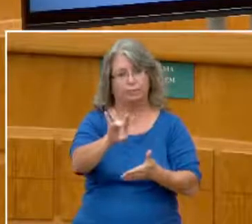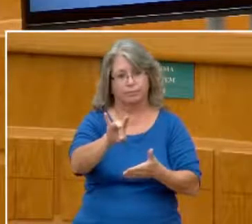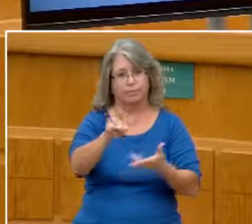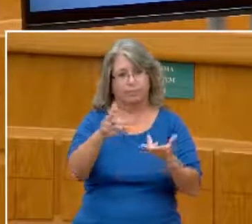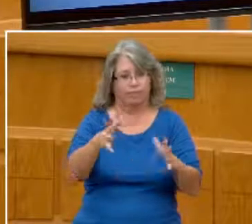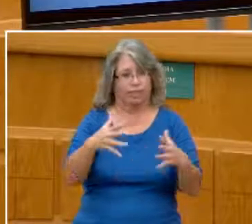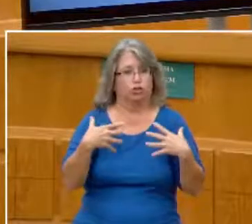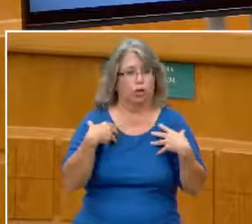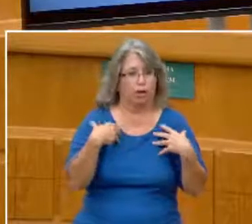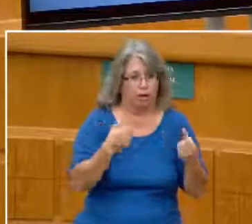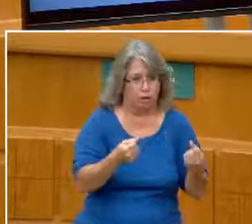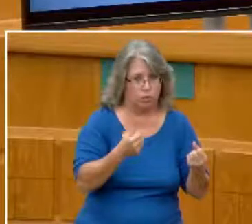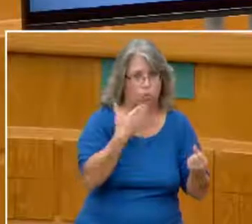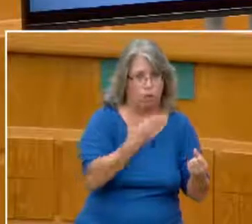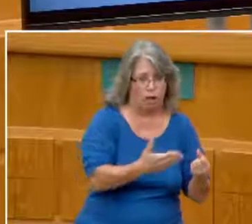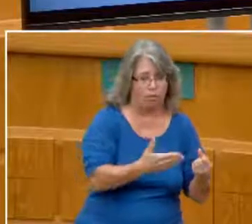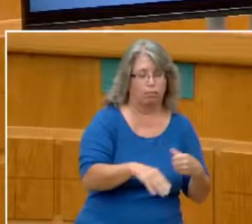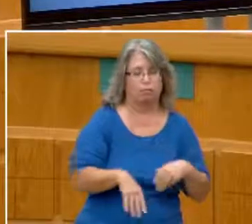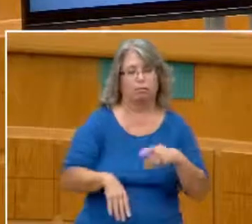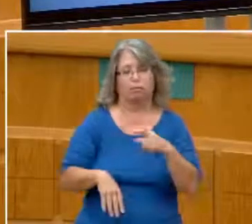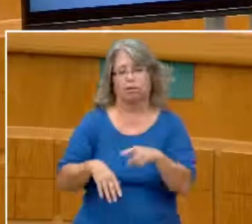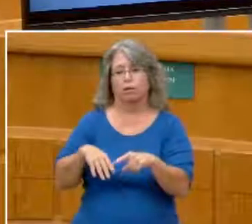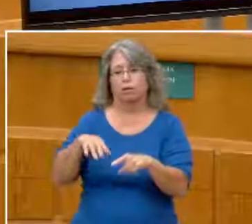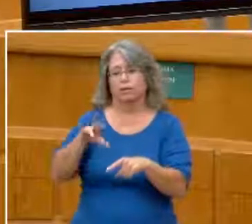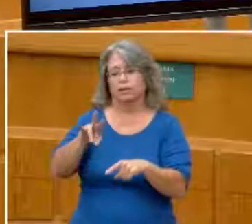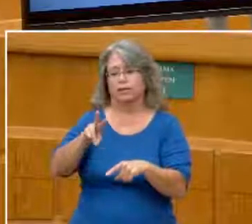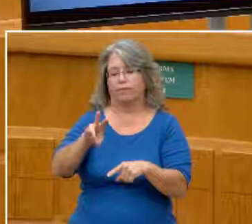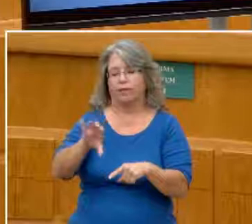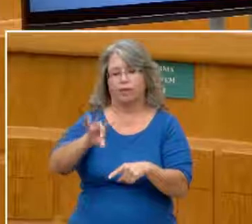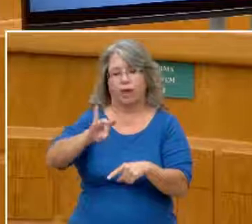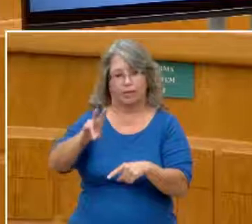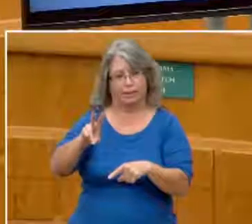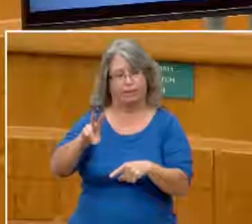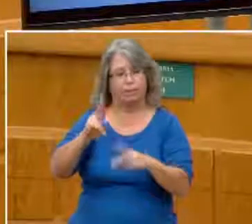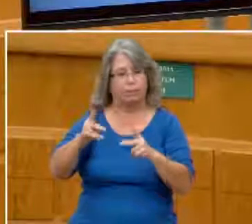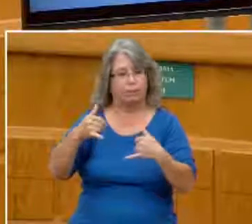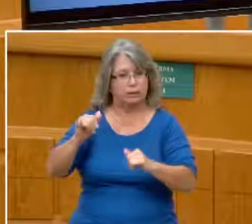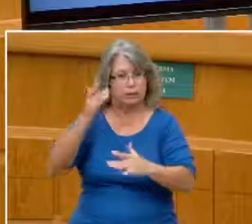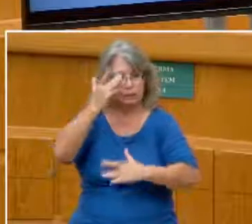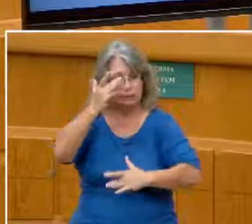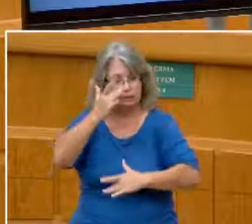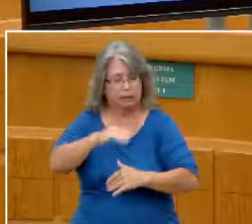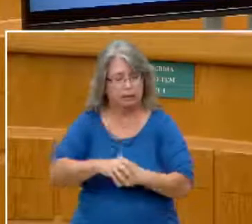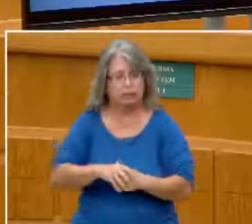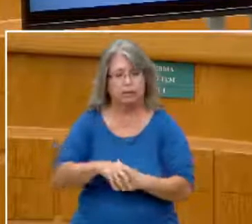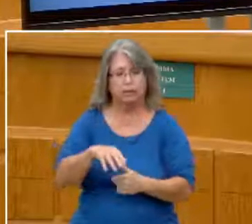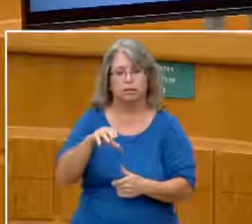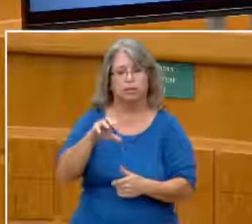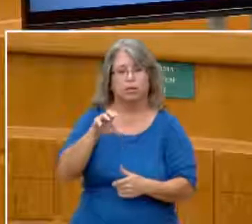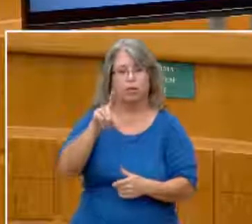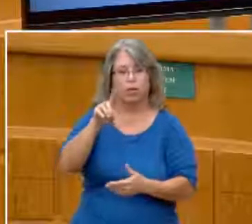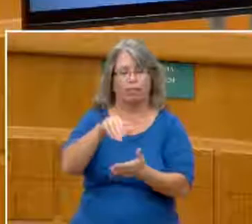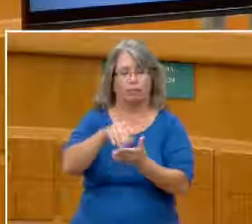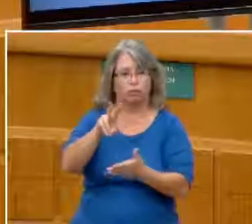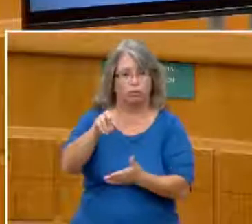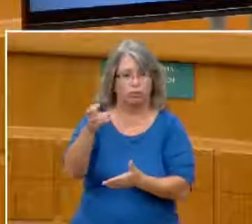The active cases, 787. And then 1,267 is the deaths, for a total